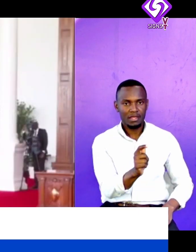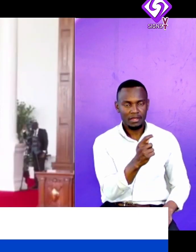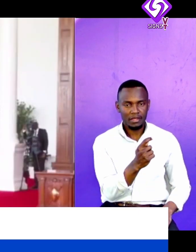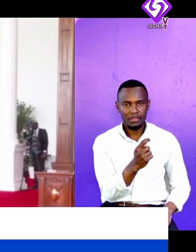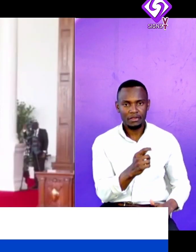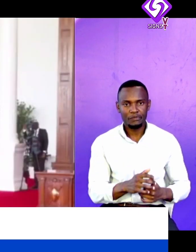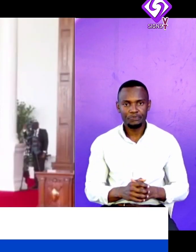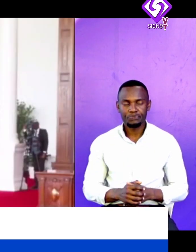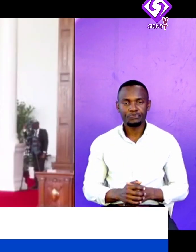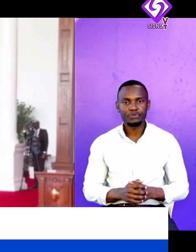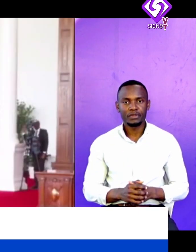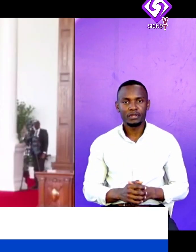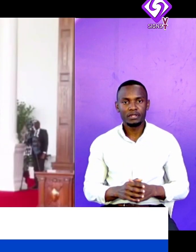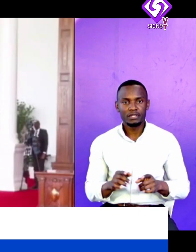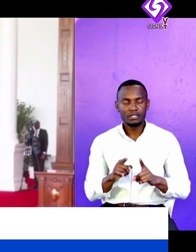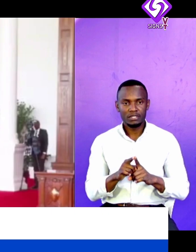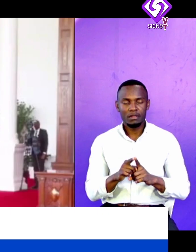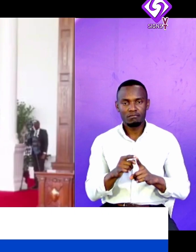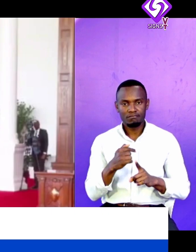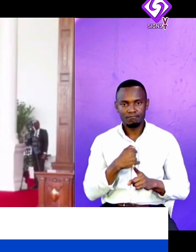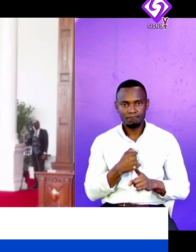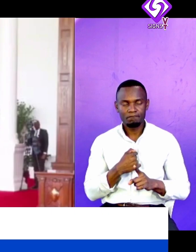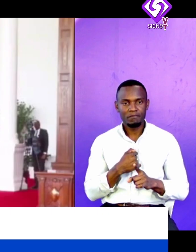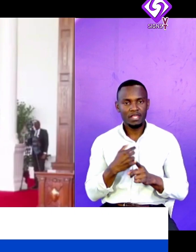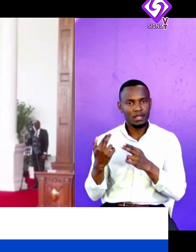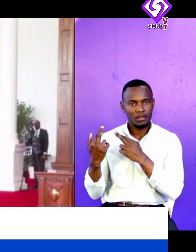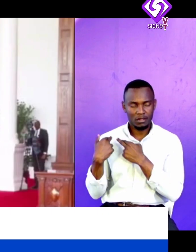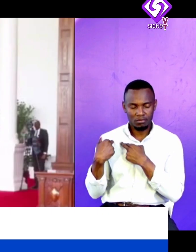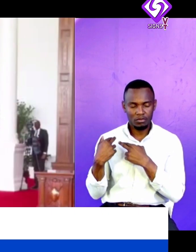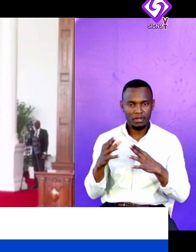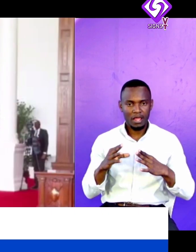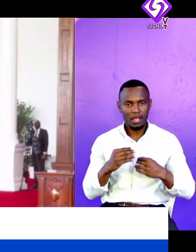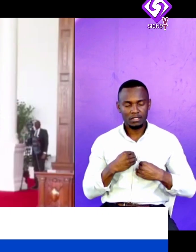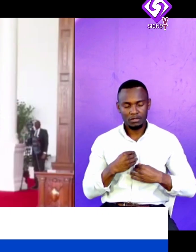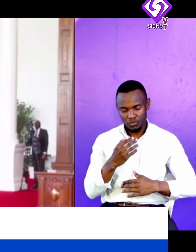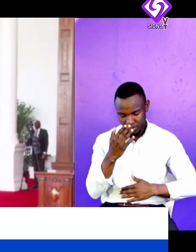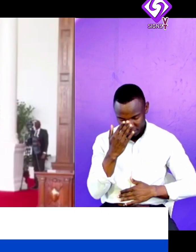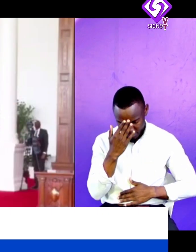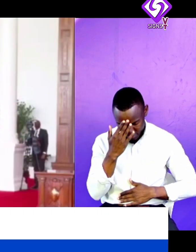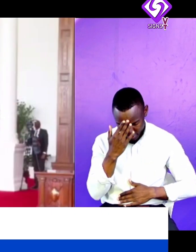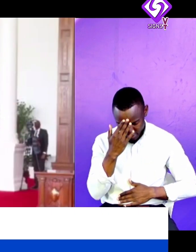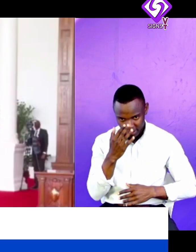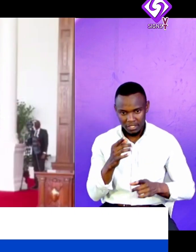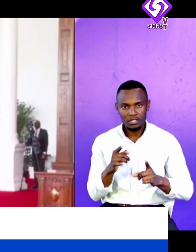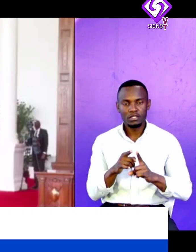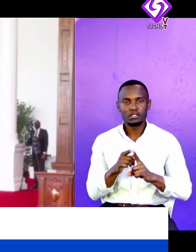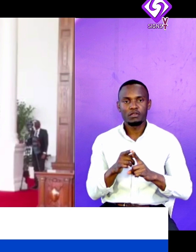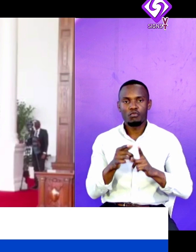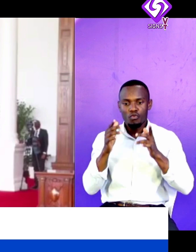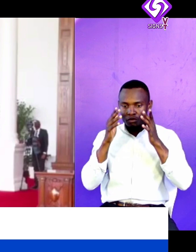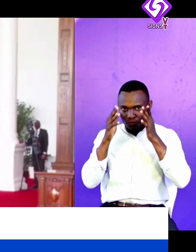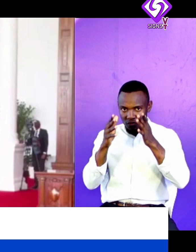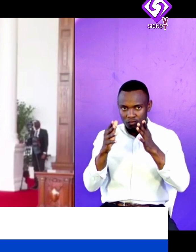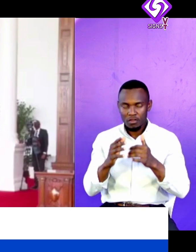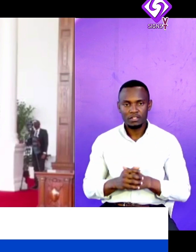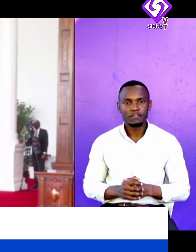I assume this responsibility with humility and deep sense of purpose. It